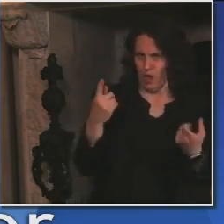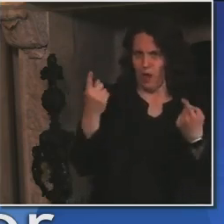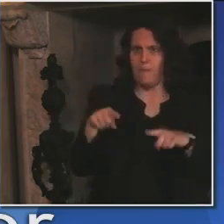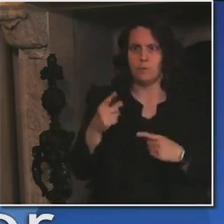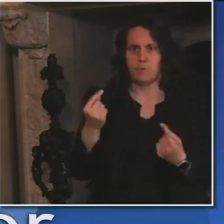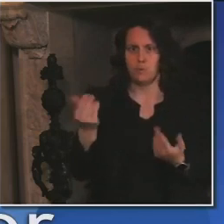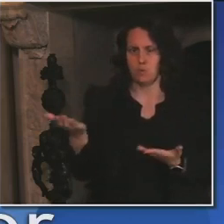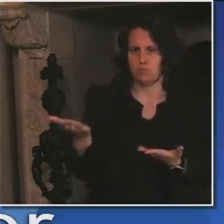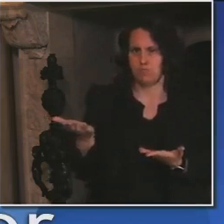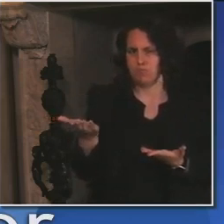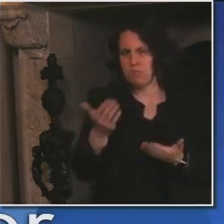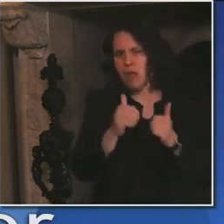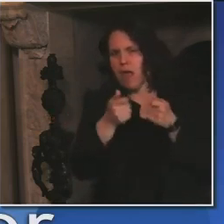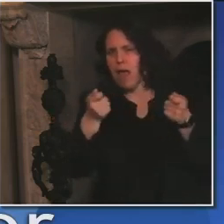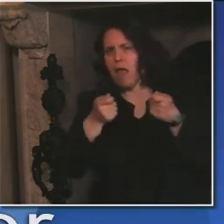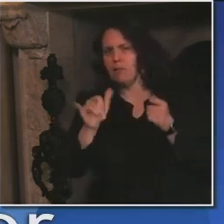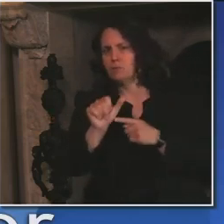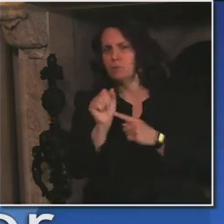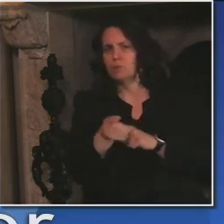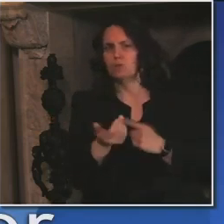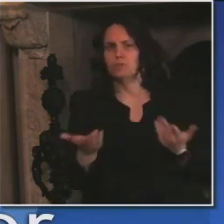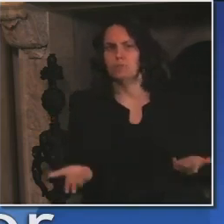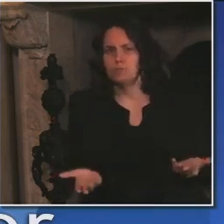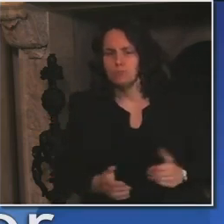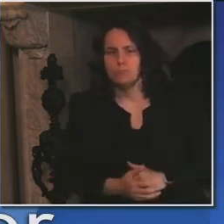here between when she was